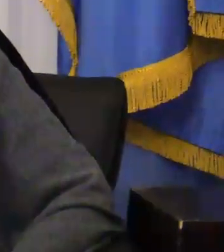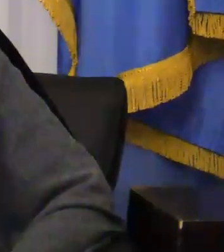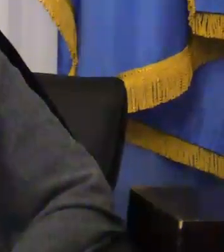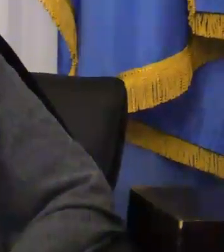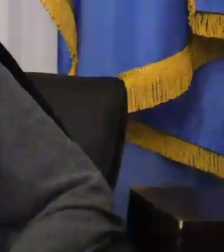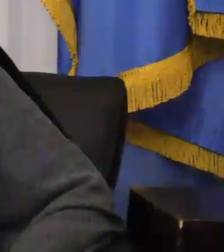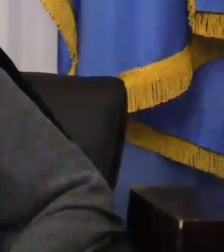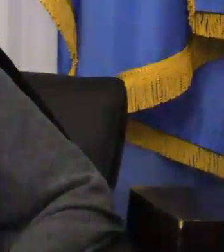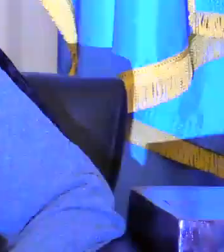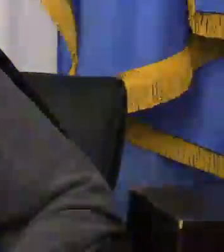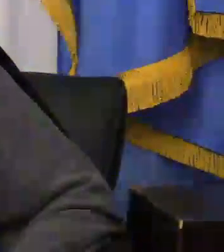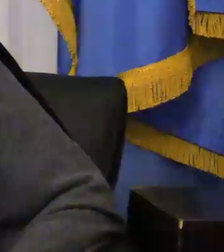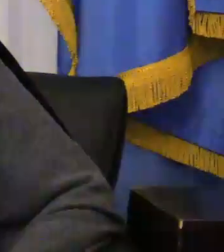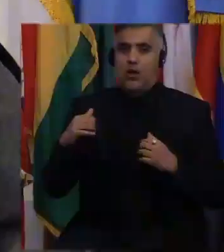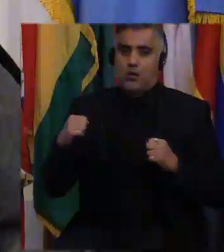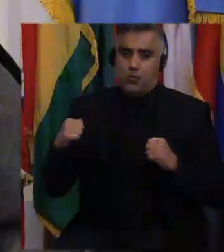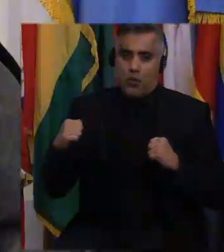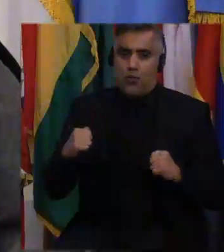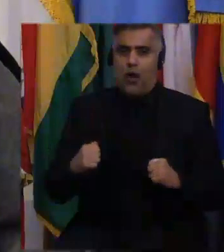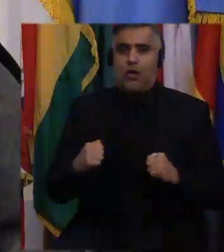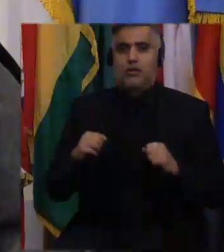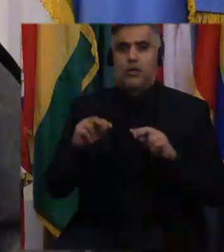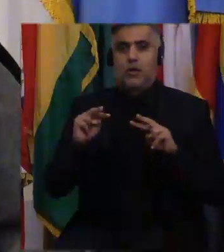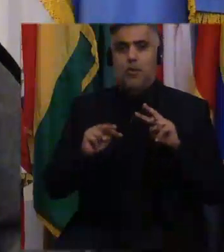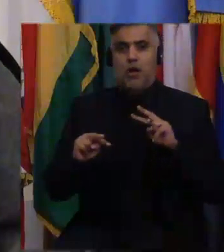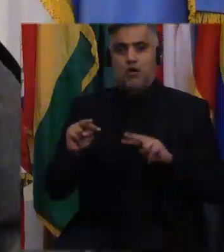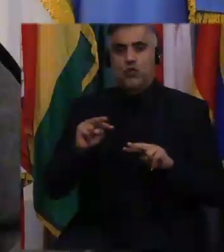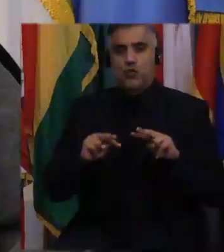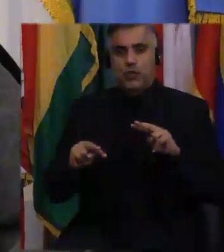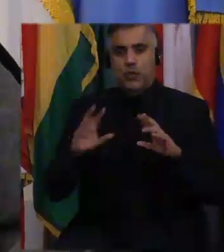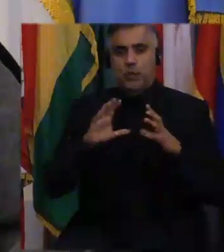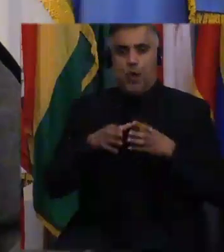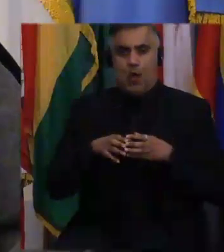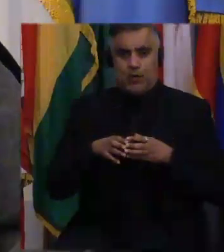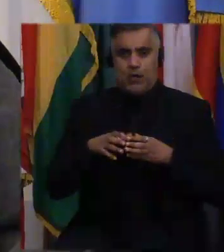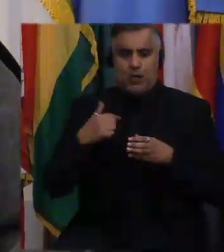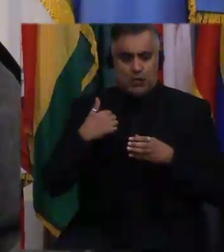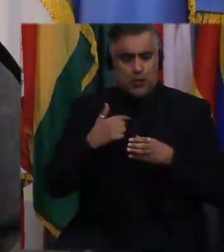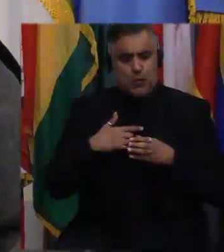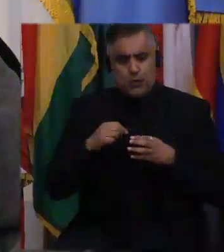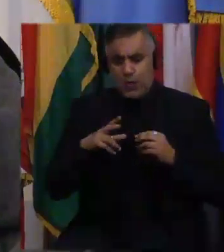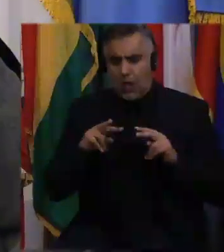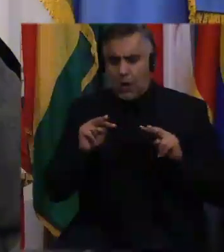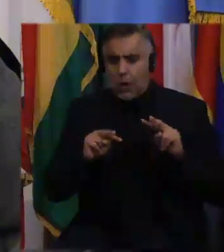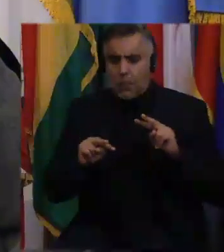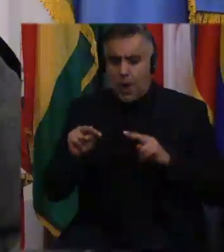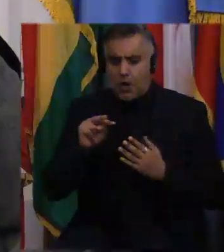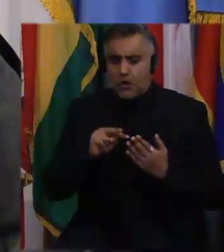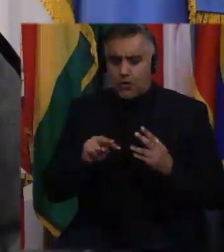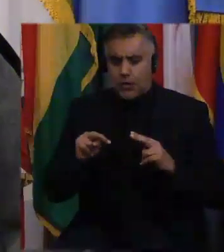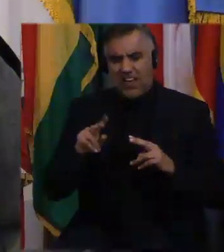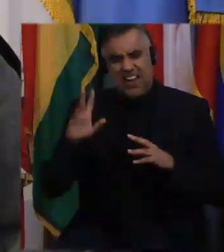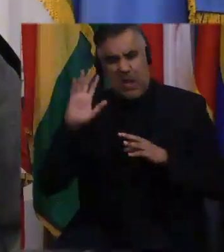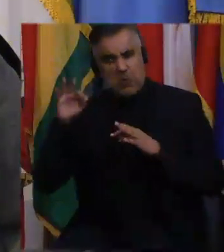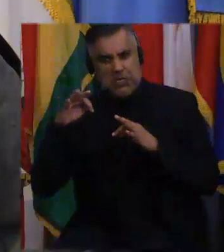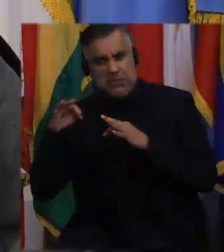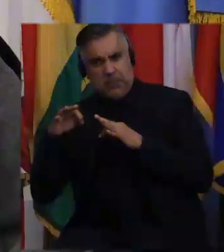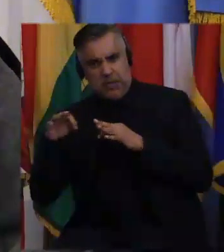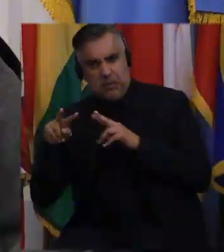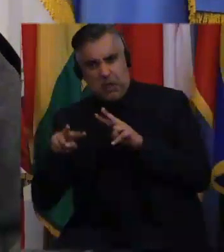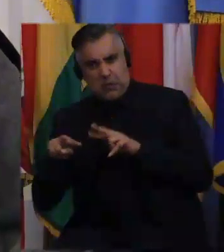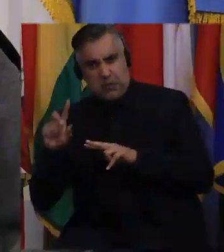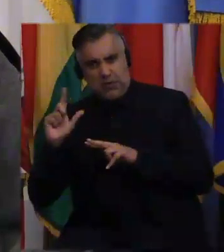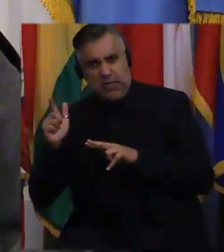brings forth a very robust monitoring body. So we do a lot of monitoring too, which I will explain